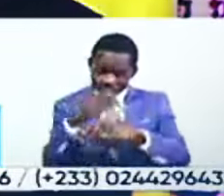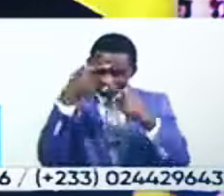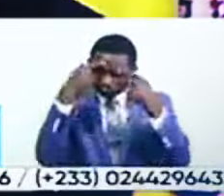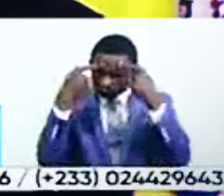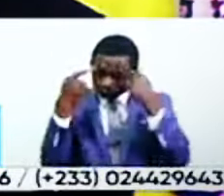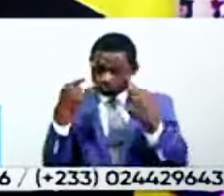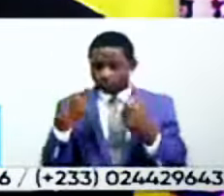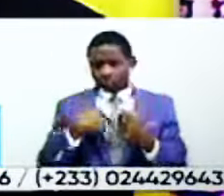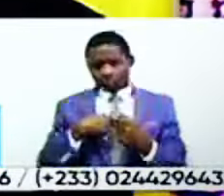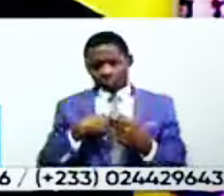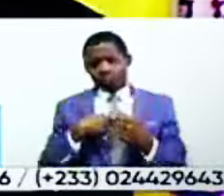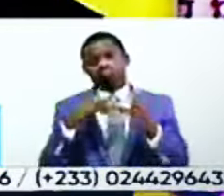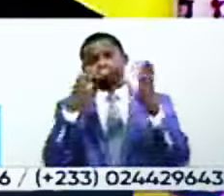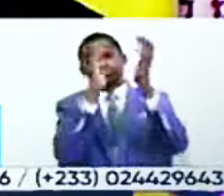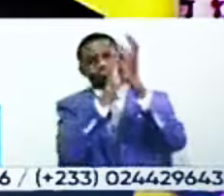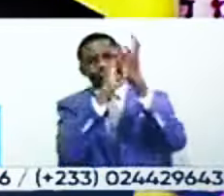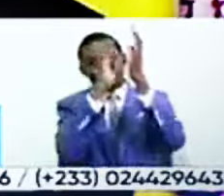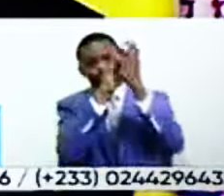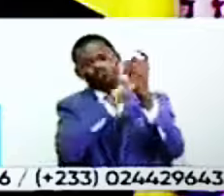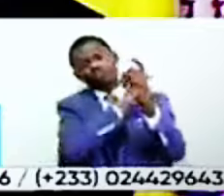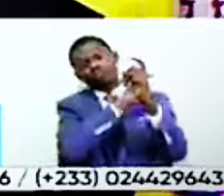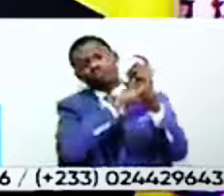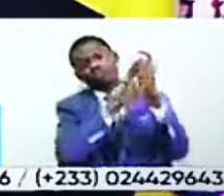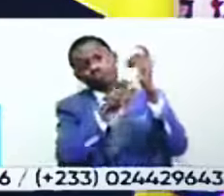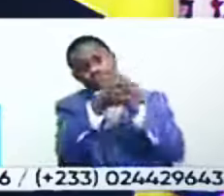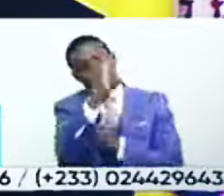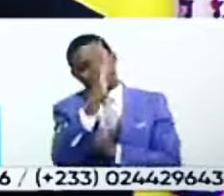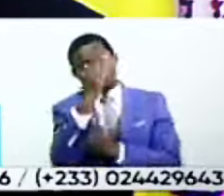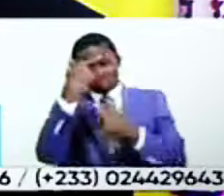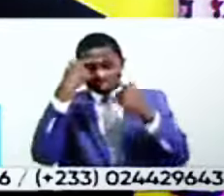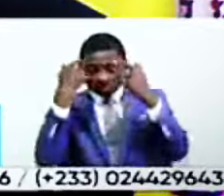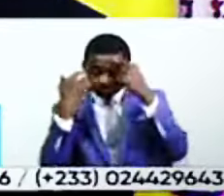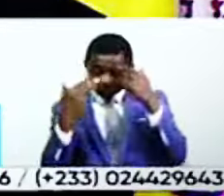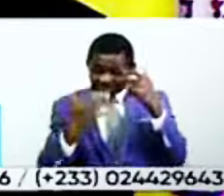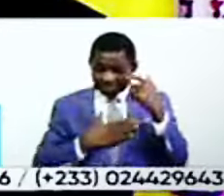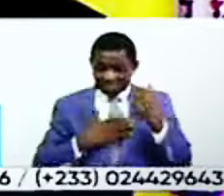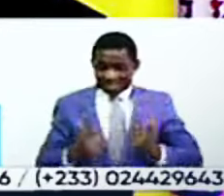They praise God. Because of the changed life.